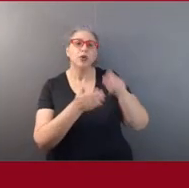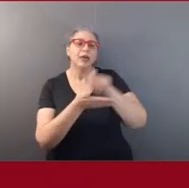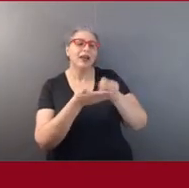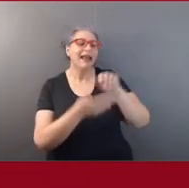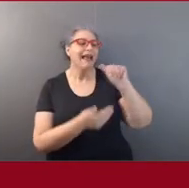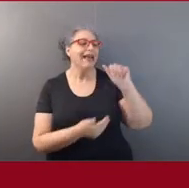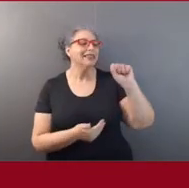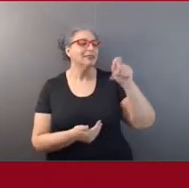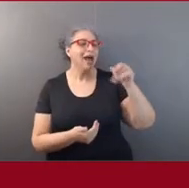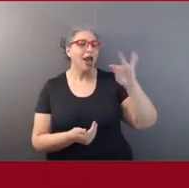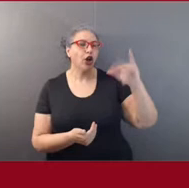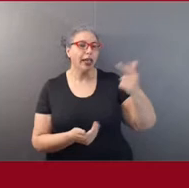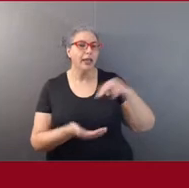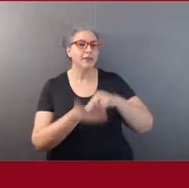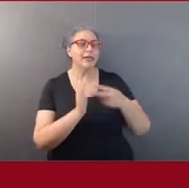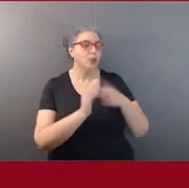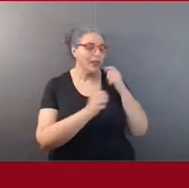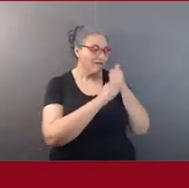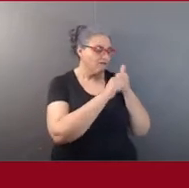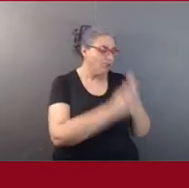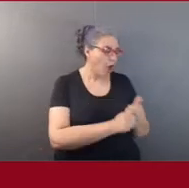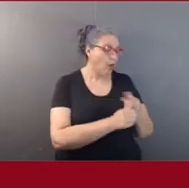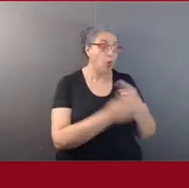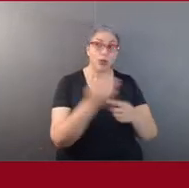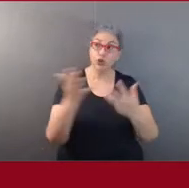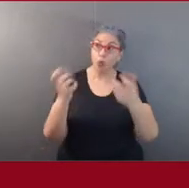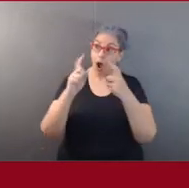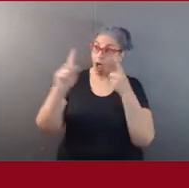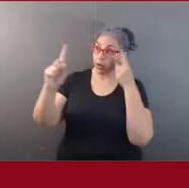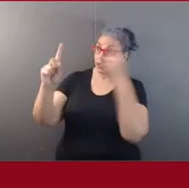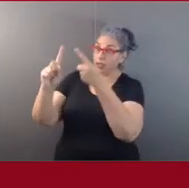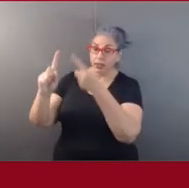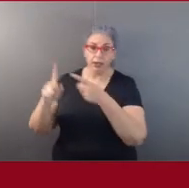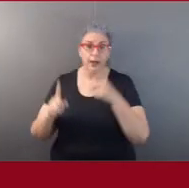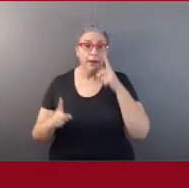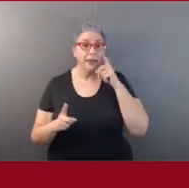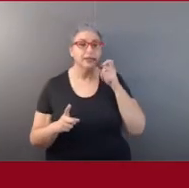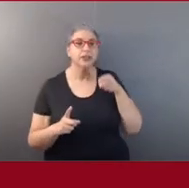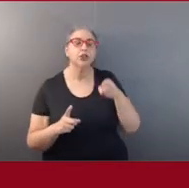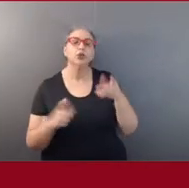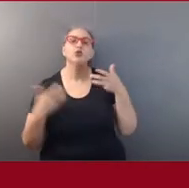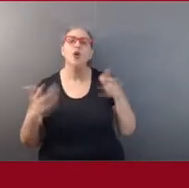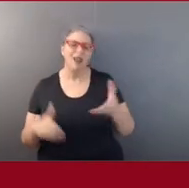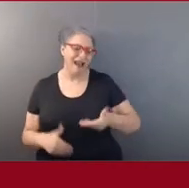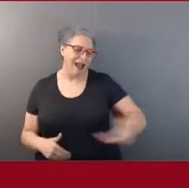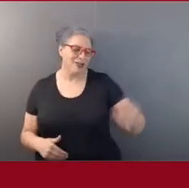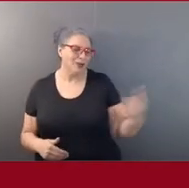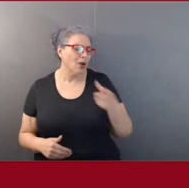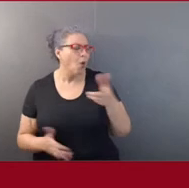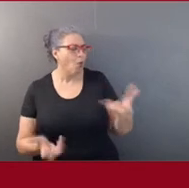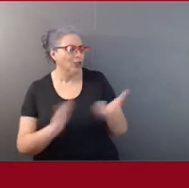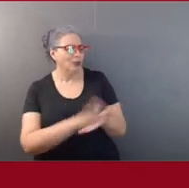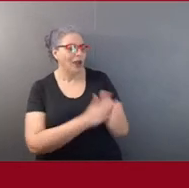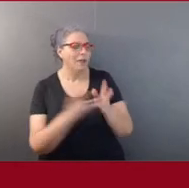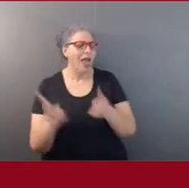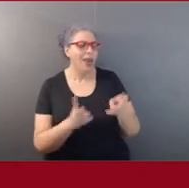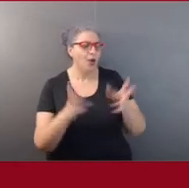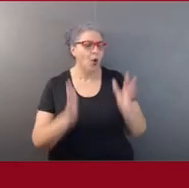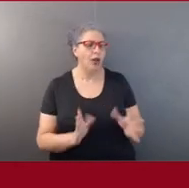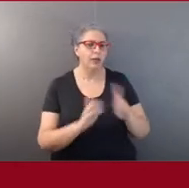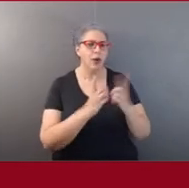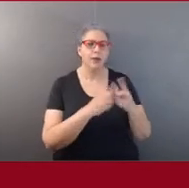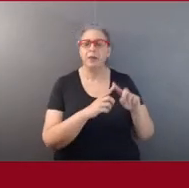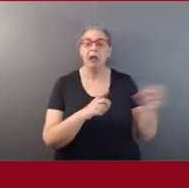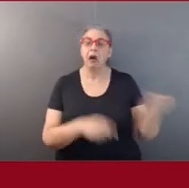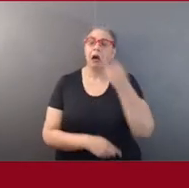that we can track the department and the trajectory of where you want to go. The last thing you want to do is hire somebody who wants to be in editorial and you place them in the